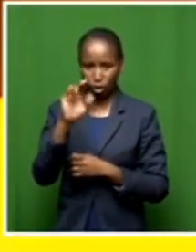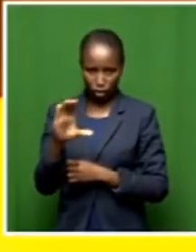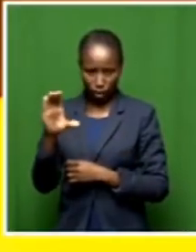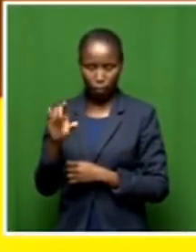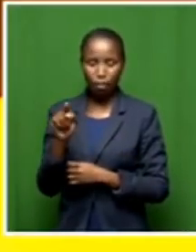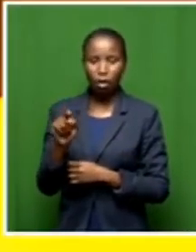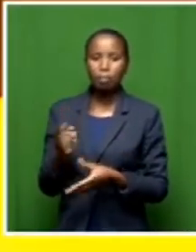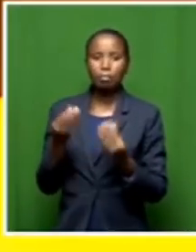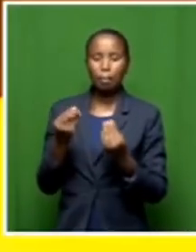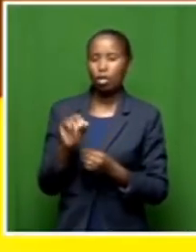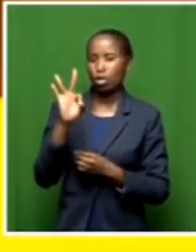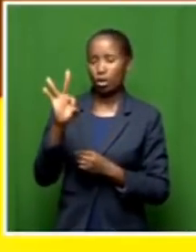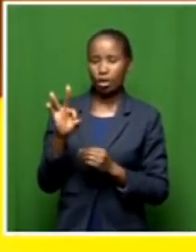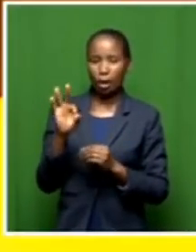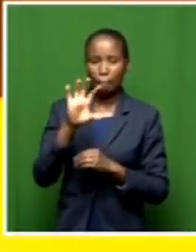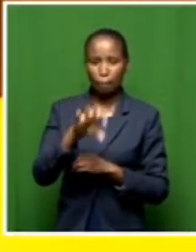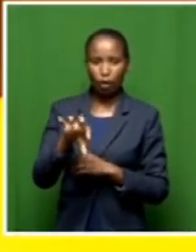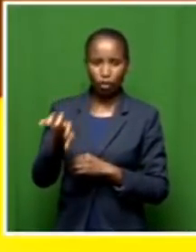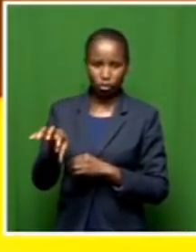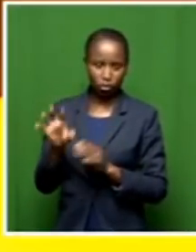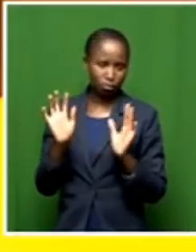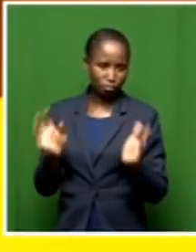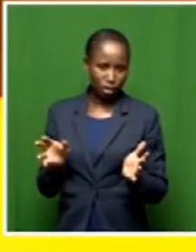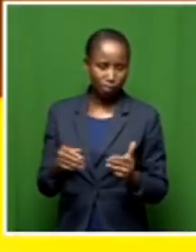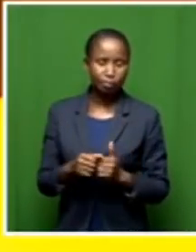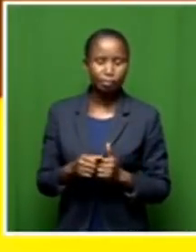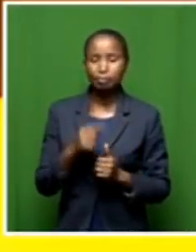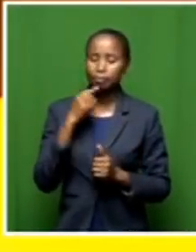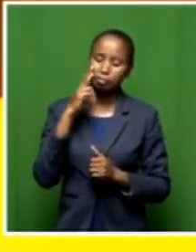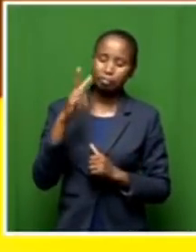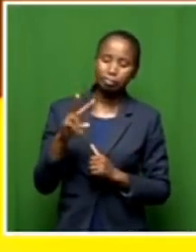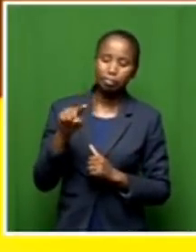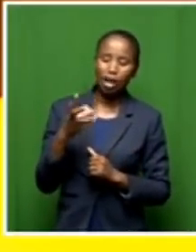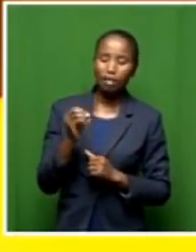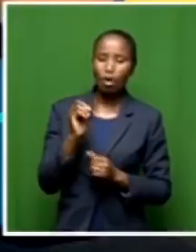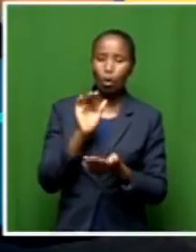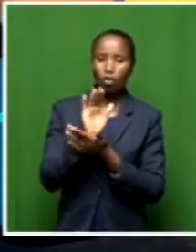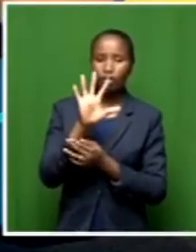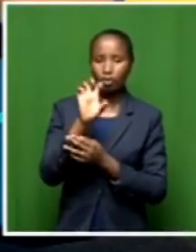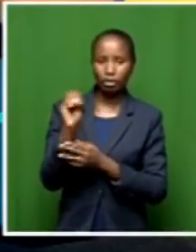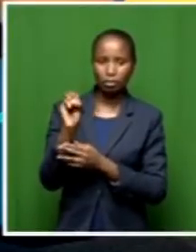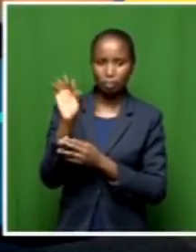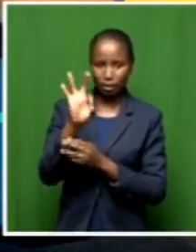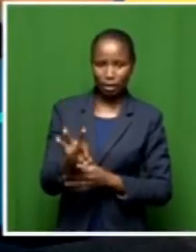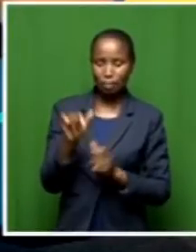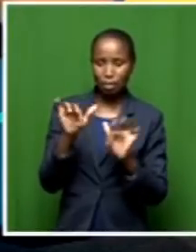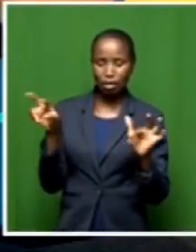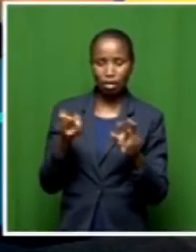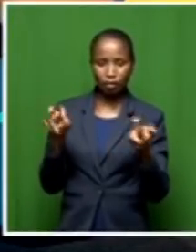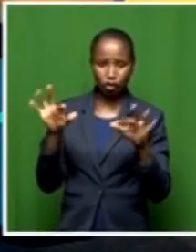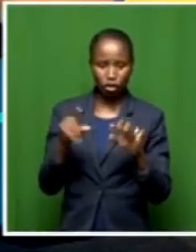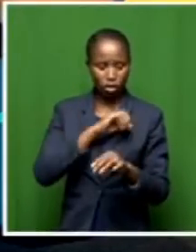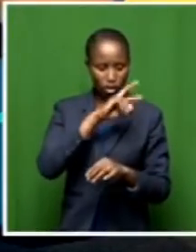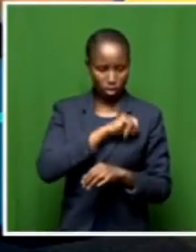IC, where there was more than 50% or more voter turnout. KwaZulu-Natal, the Northern Cape, and the Western Cape